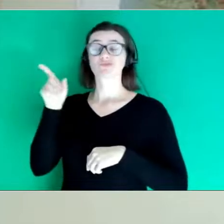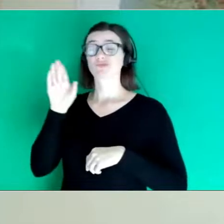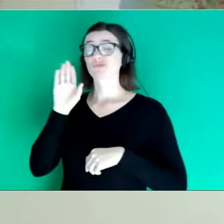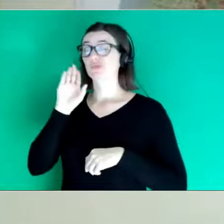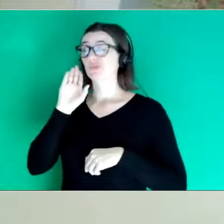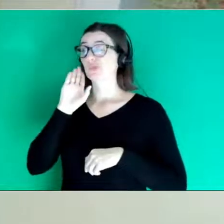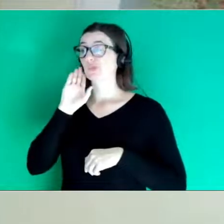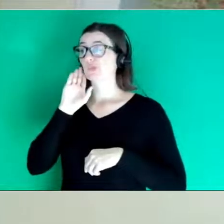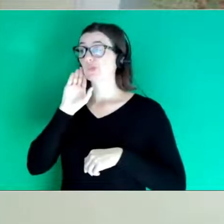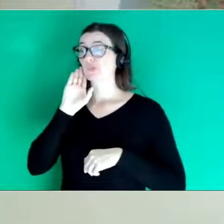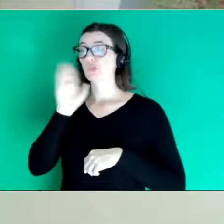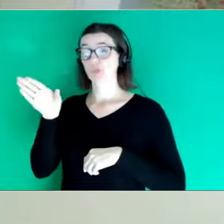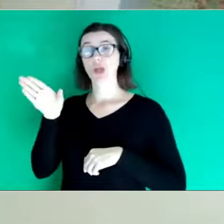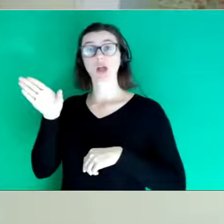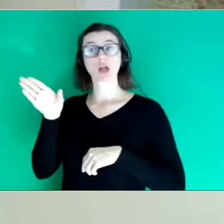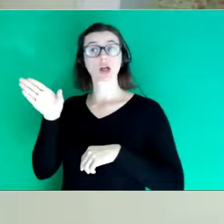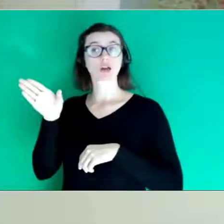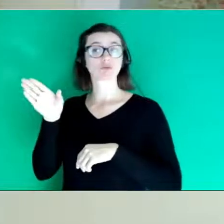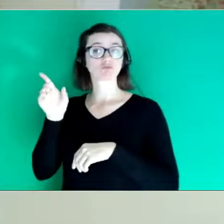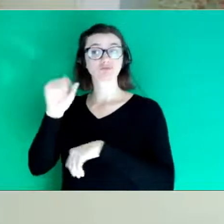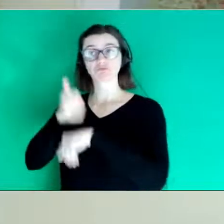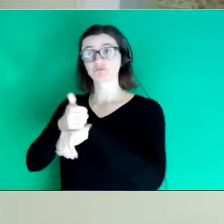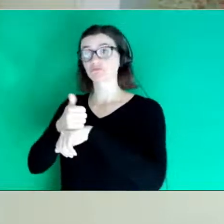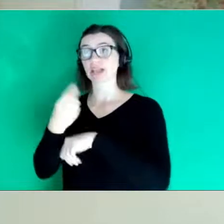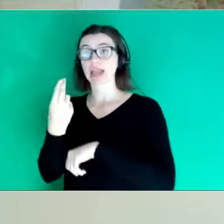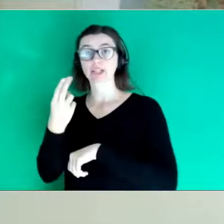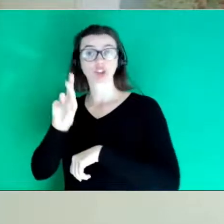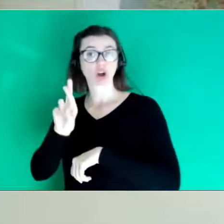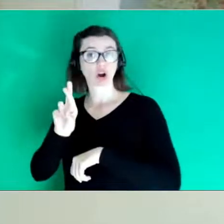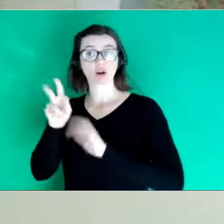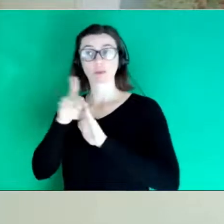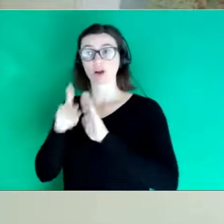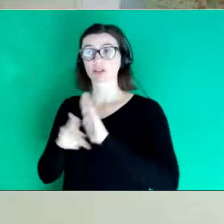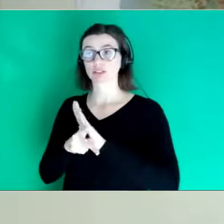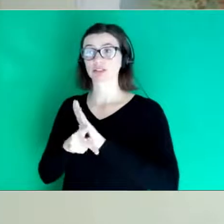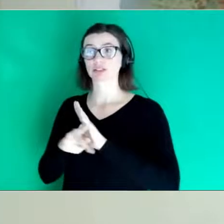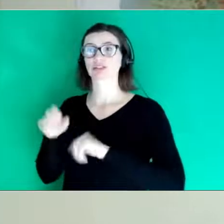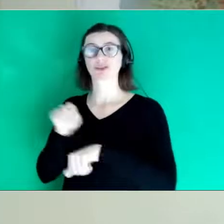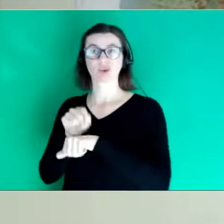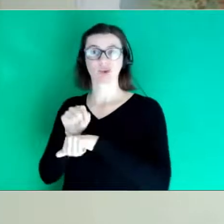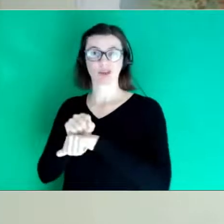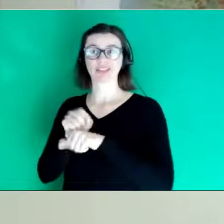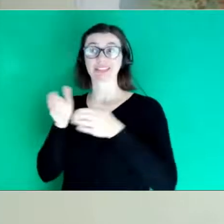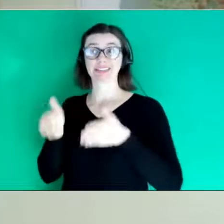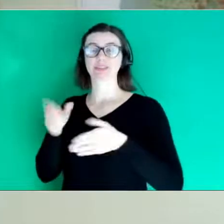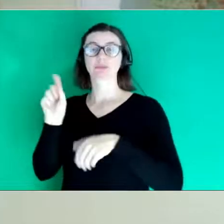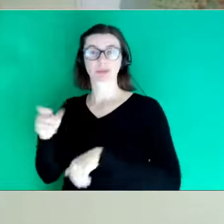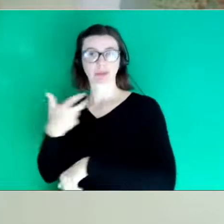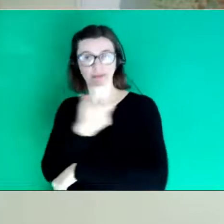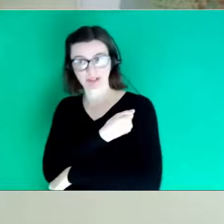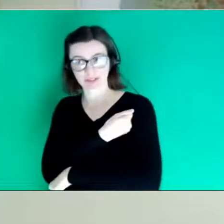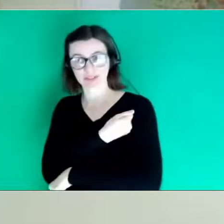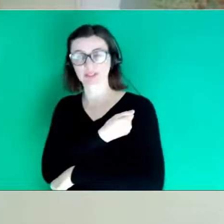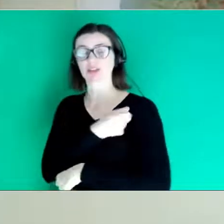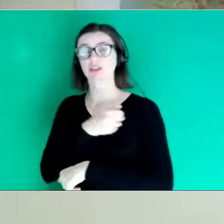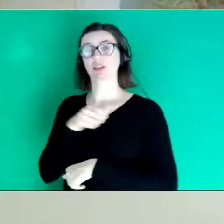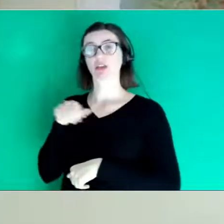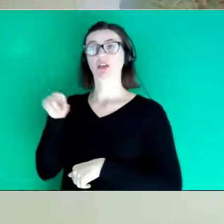human resources policy that their employees have to be vaccinated, and they don't want